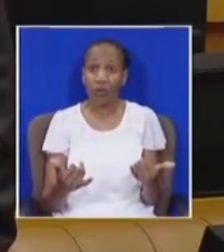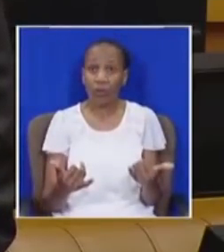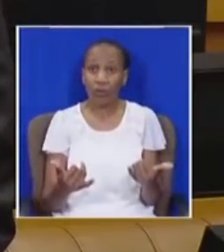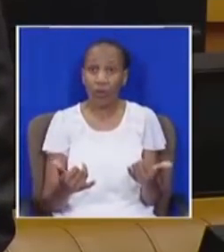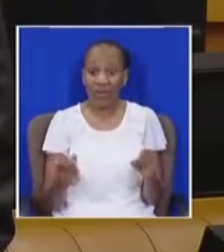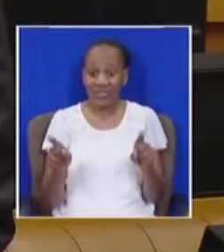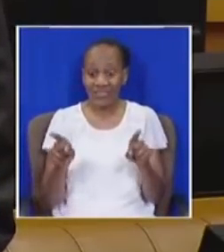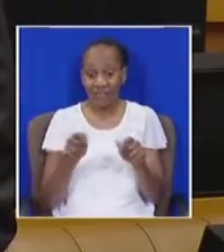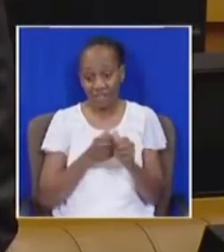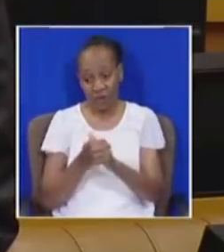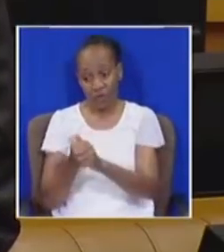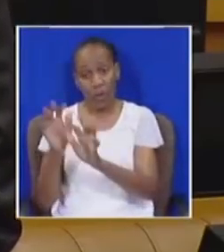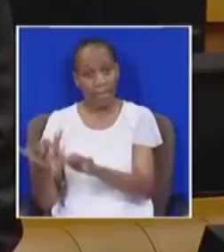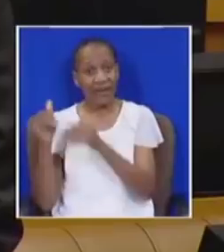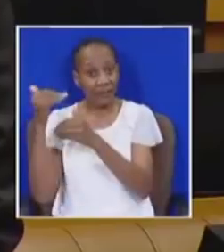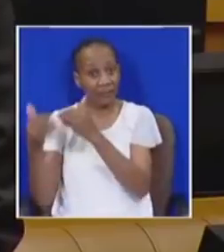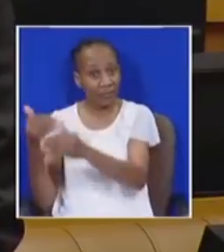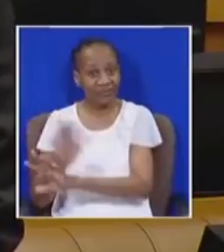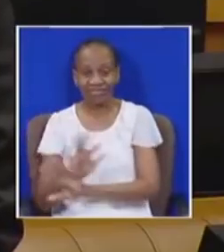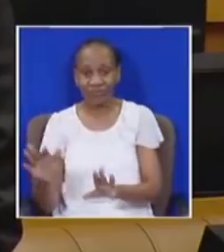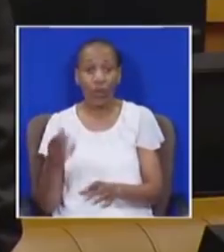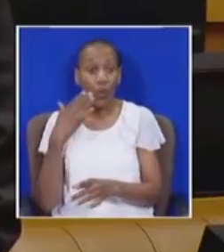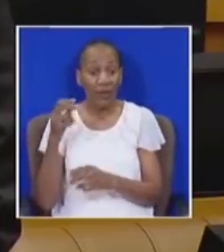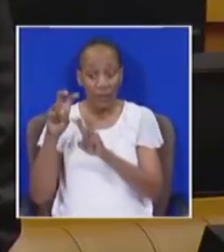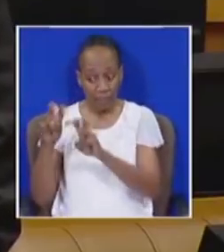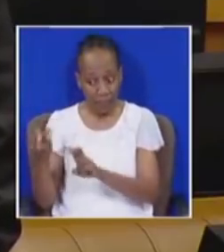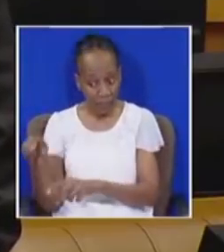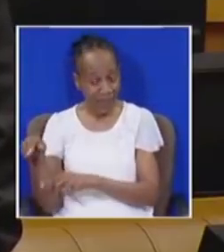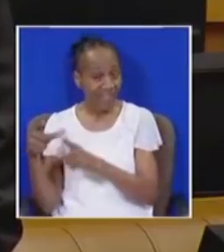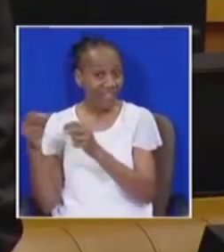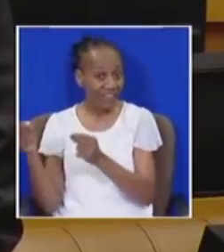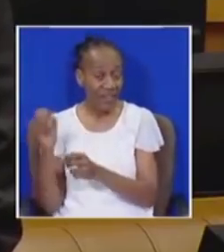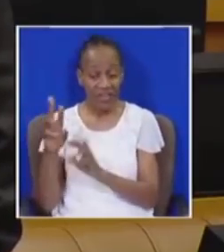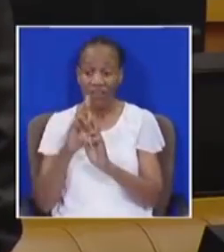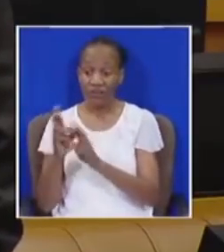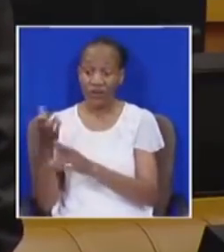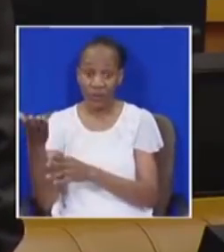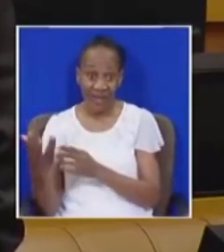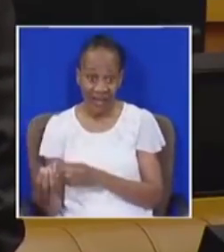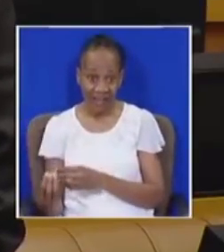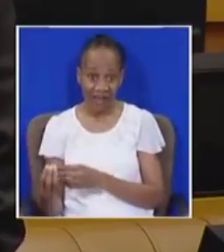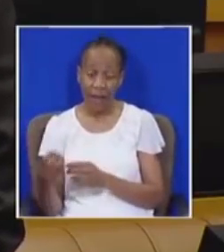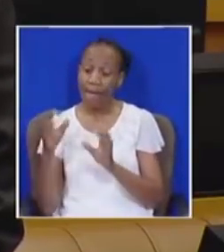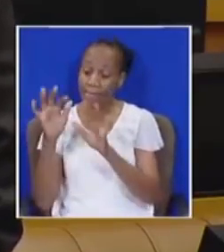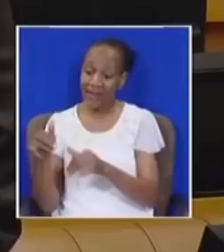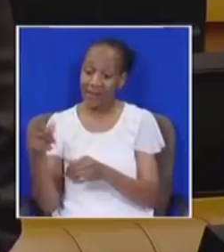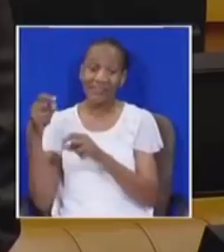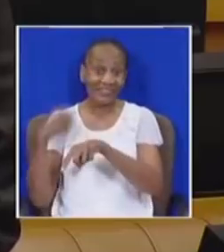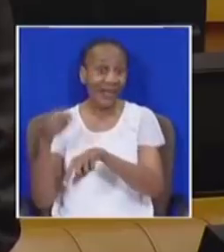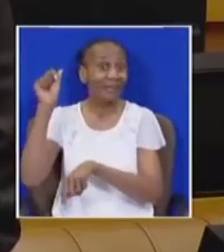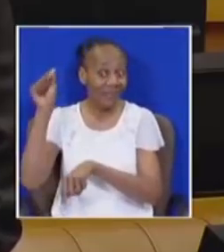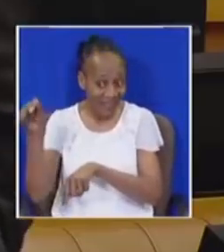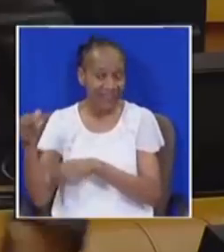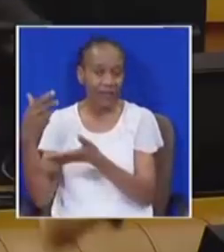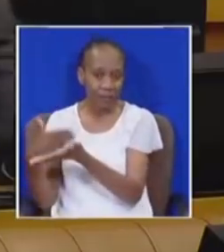process. At the time when Parliament concludes its business, if there are any reports, Parliament will discuss it at that stage. This is